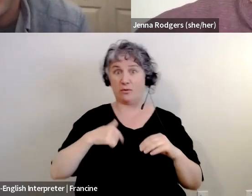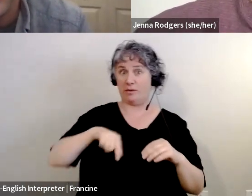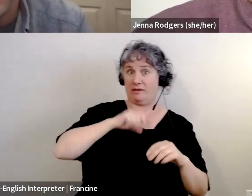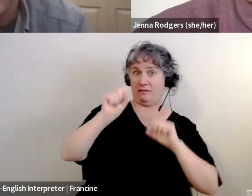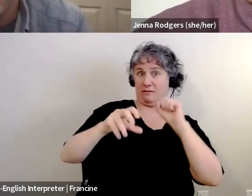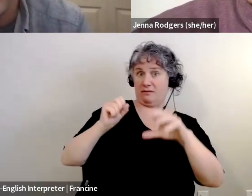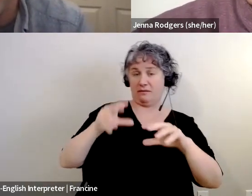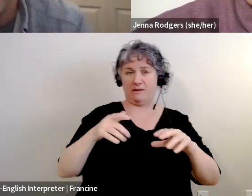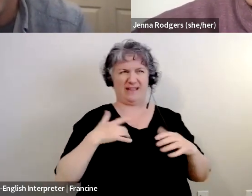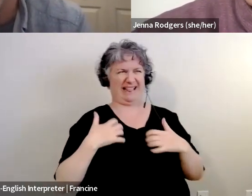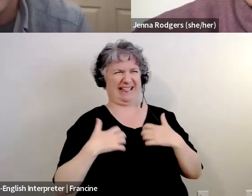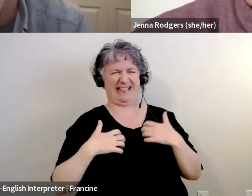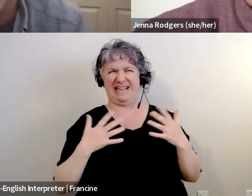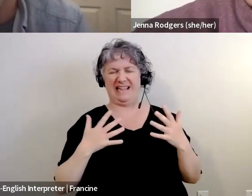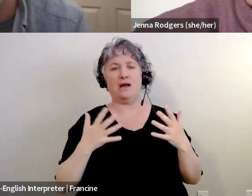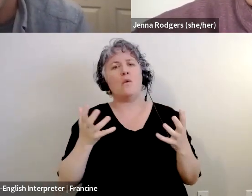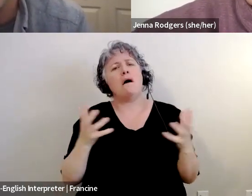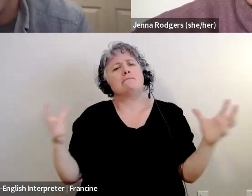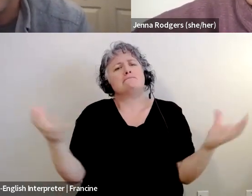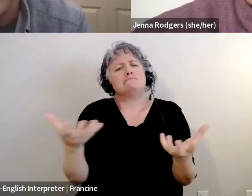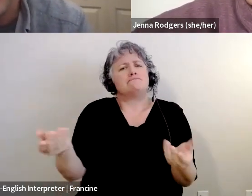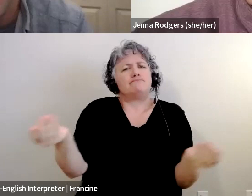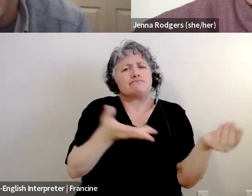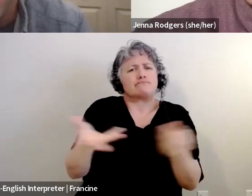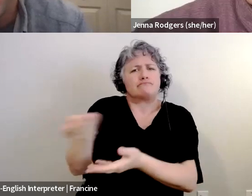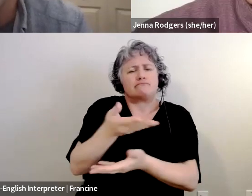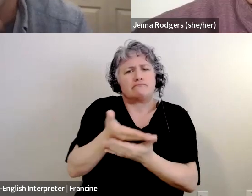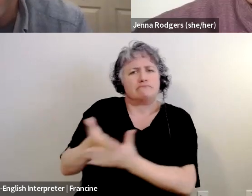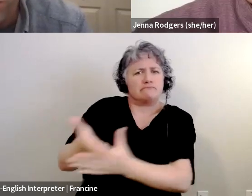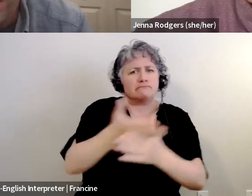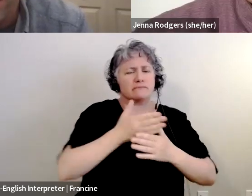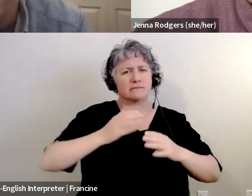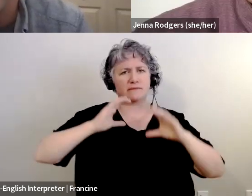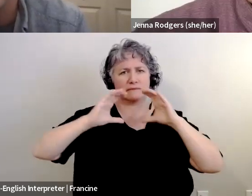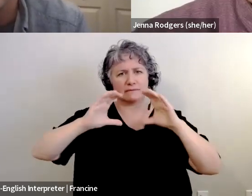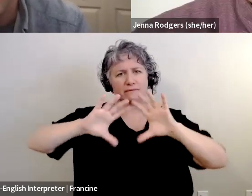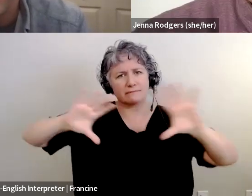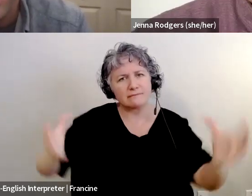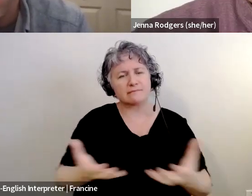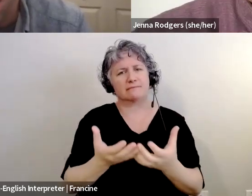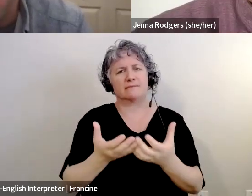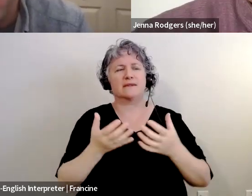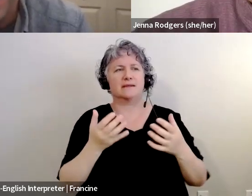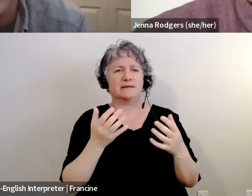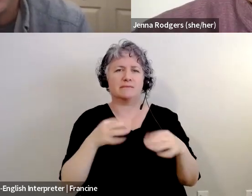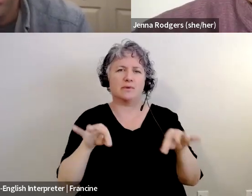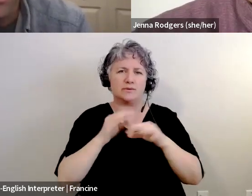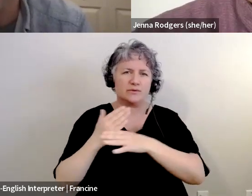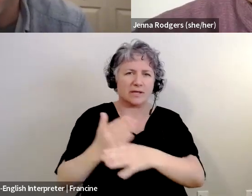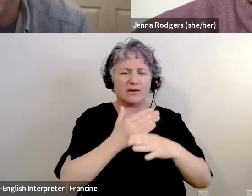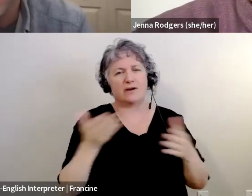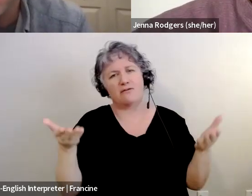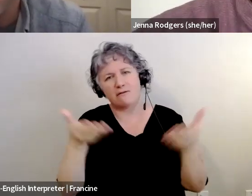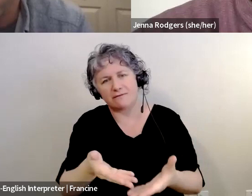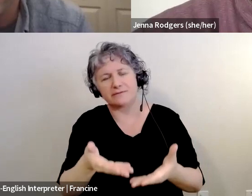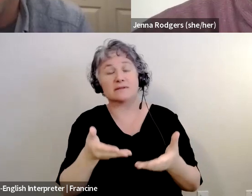collective conversation. So we can't even try to speak to everybody's experience, but we want to share. We want to make things as an offer, and we want